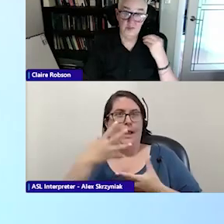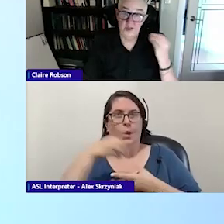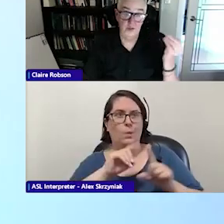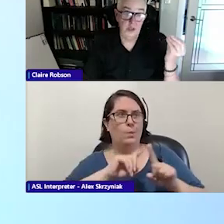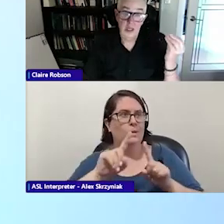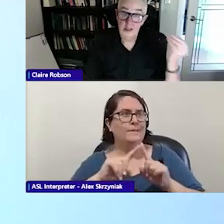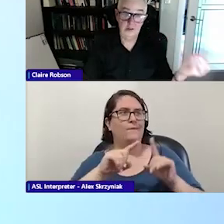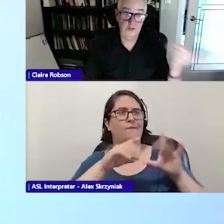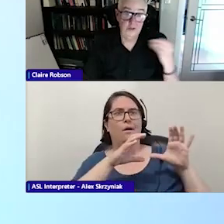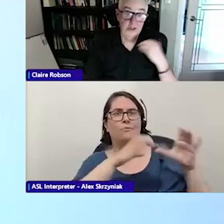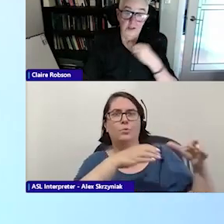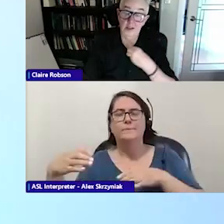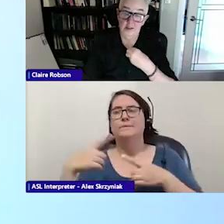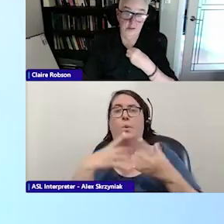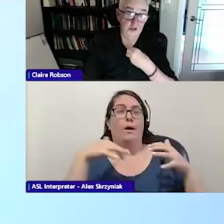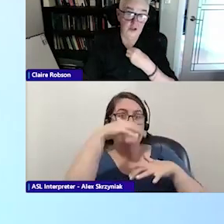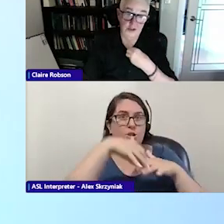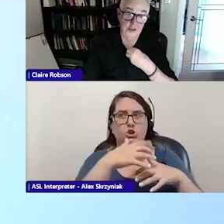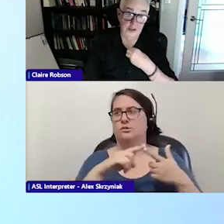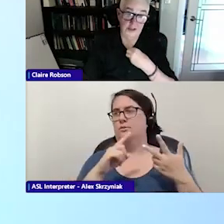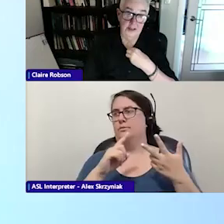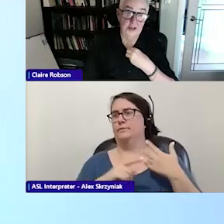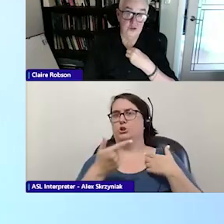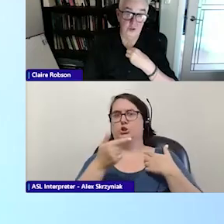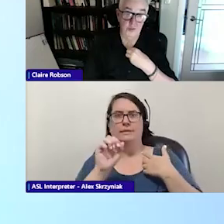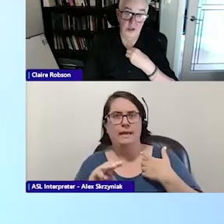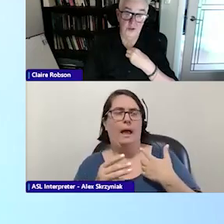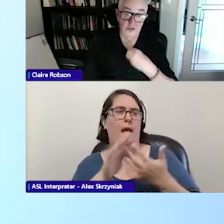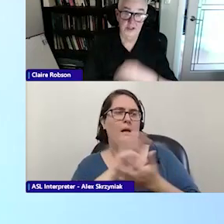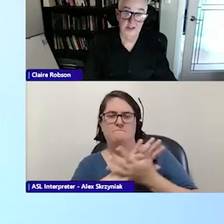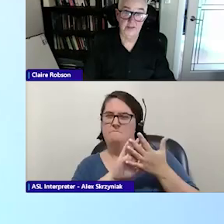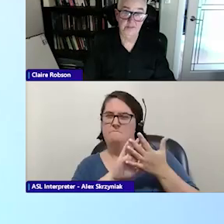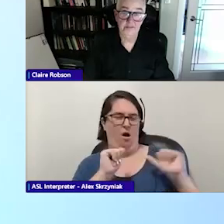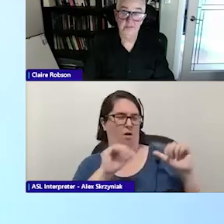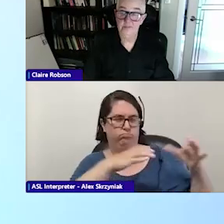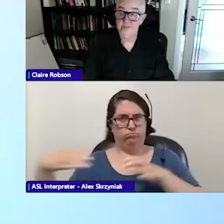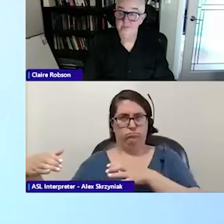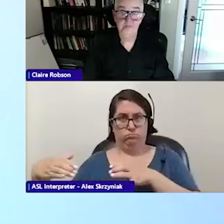Indigenous people, including gender and sexual minorities.